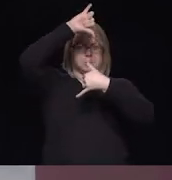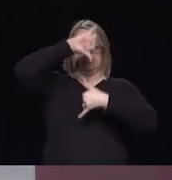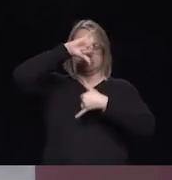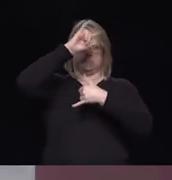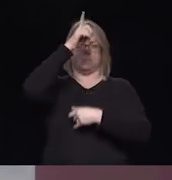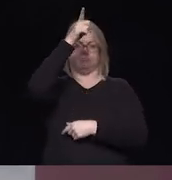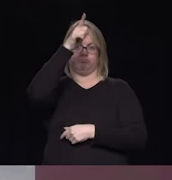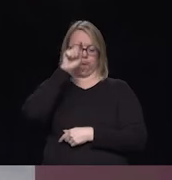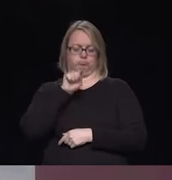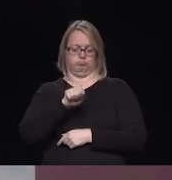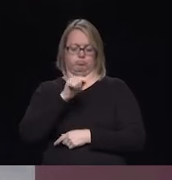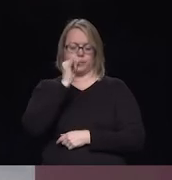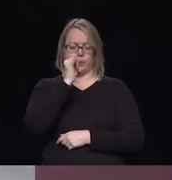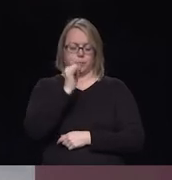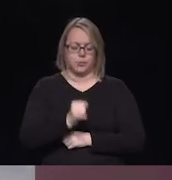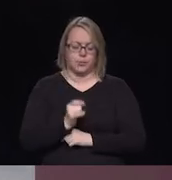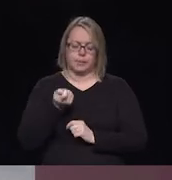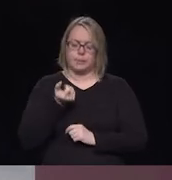of the size.